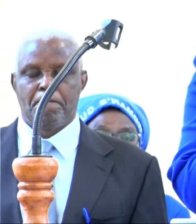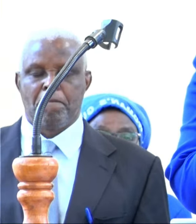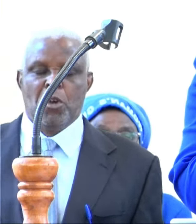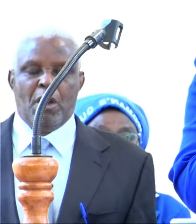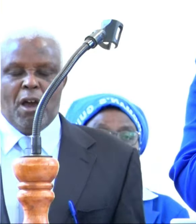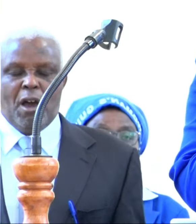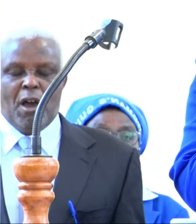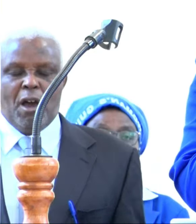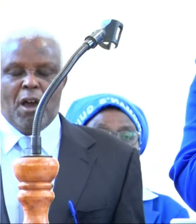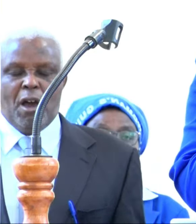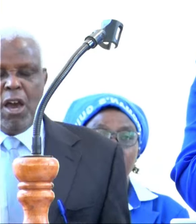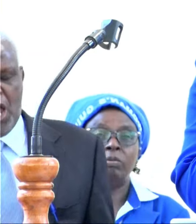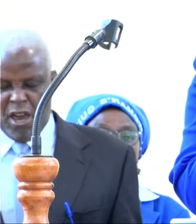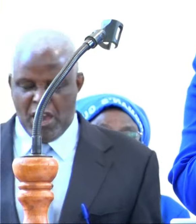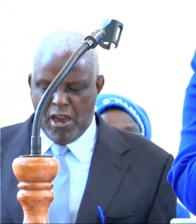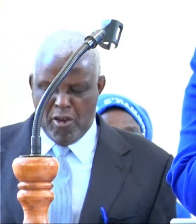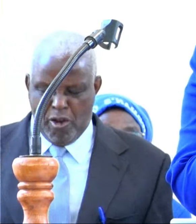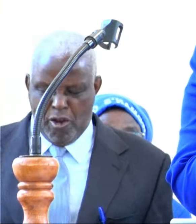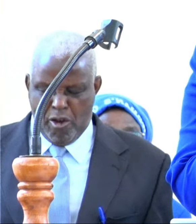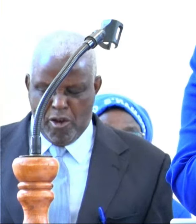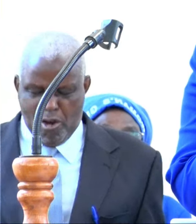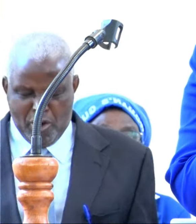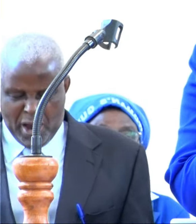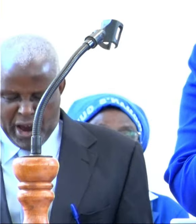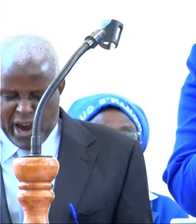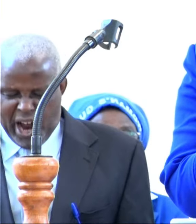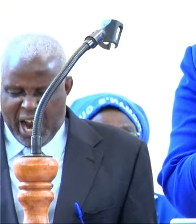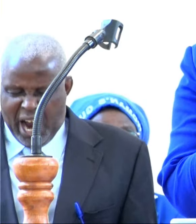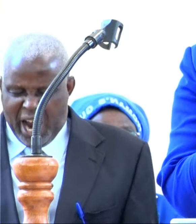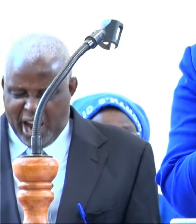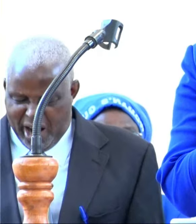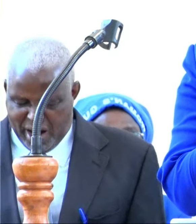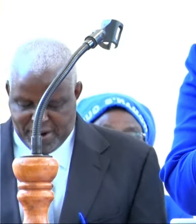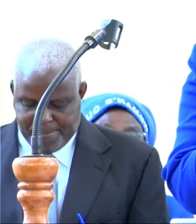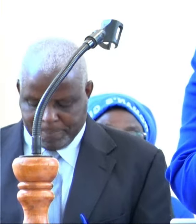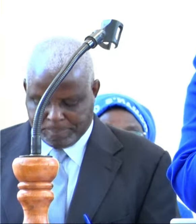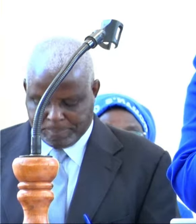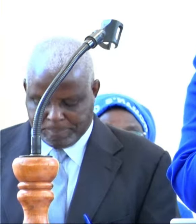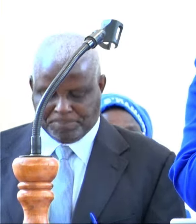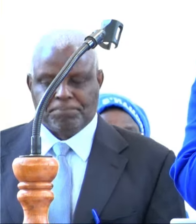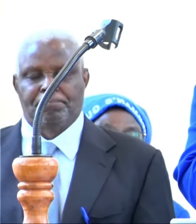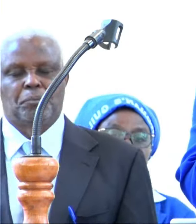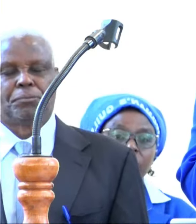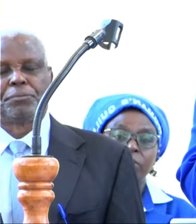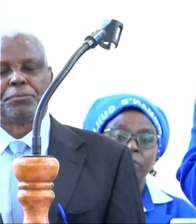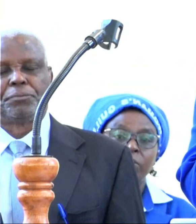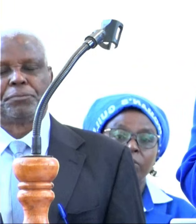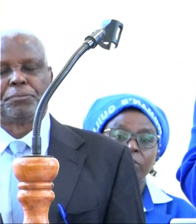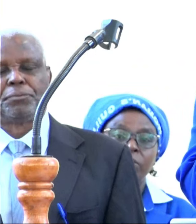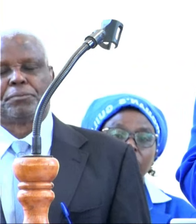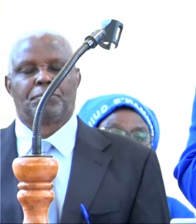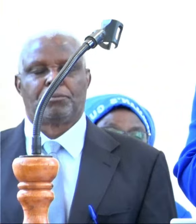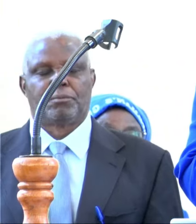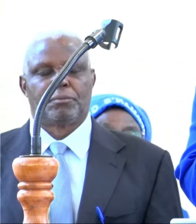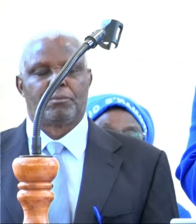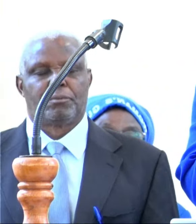care about us in the downturns of this life, in the upturns of this life, in every corner that we take, you know